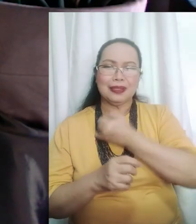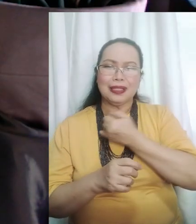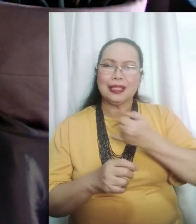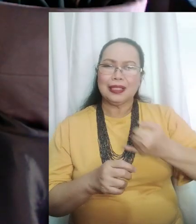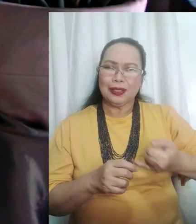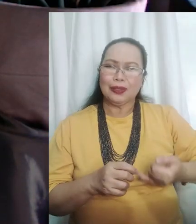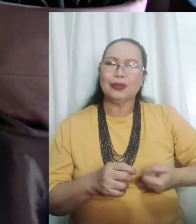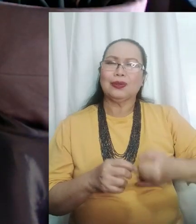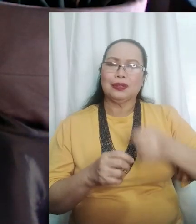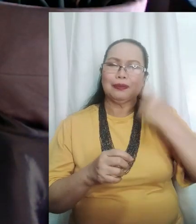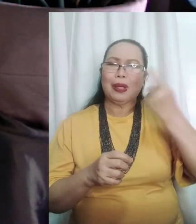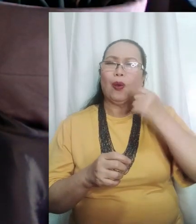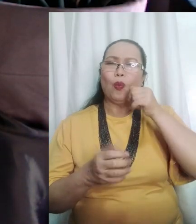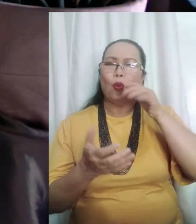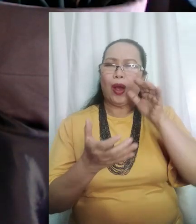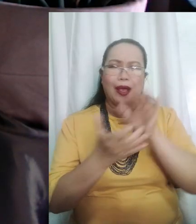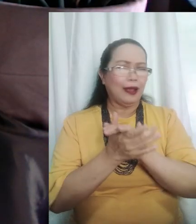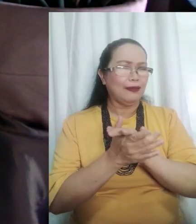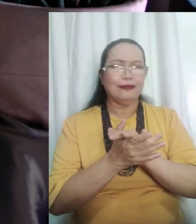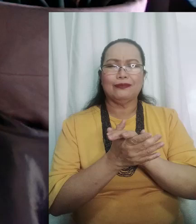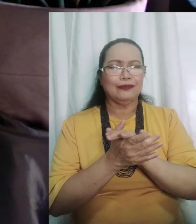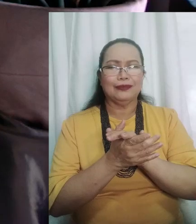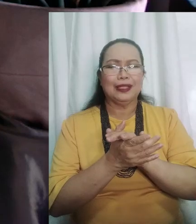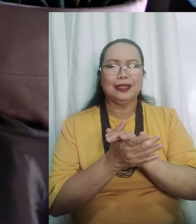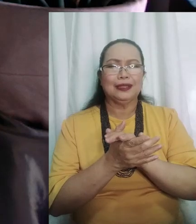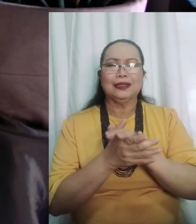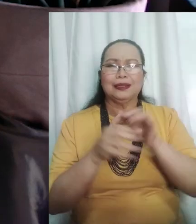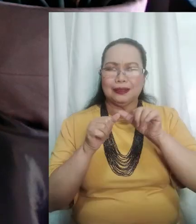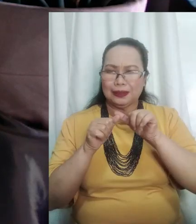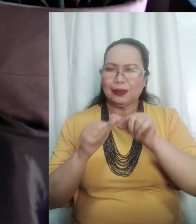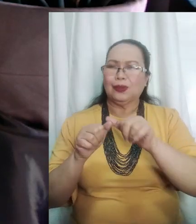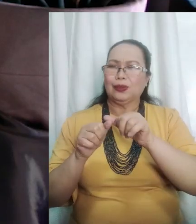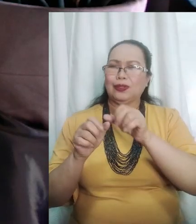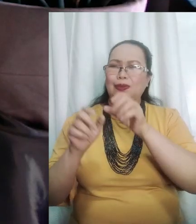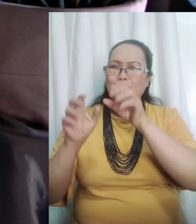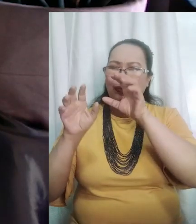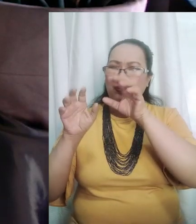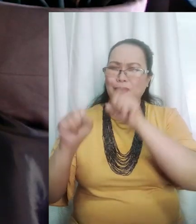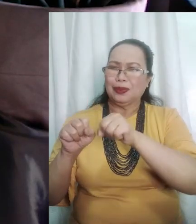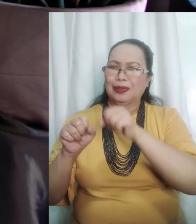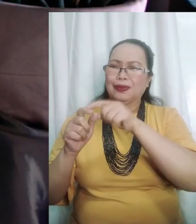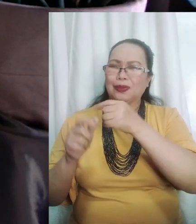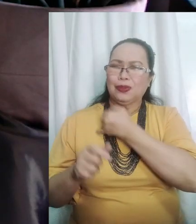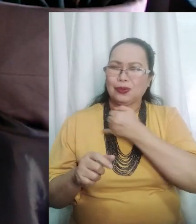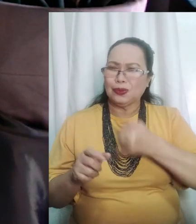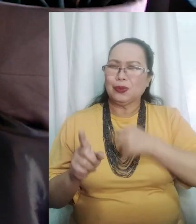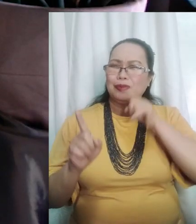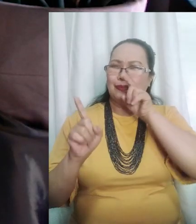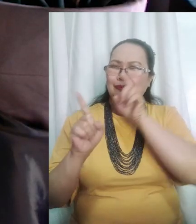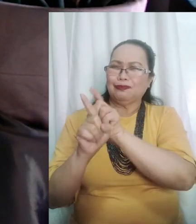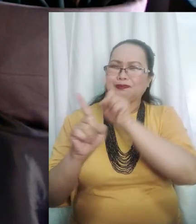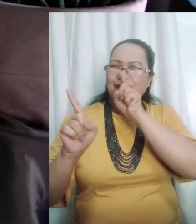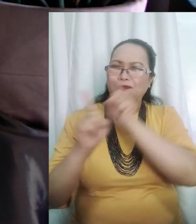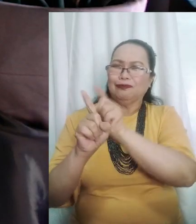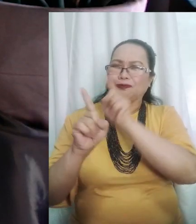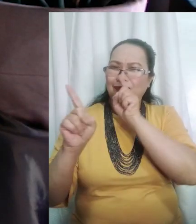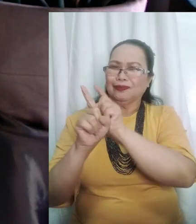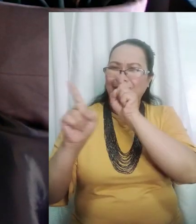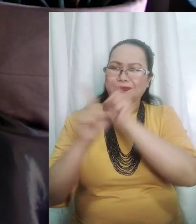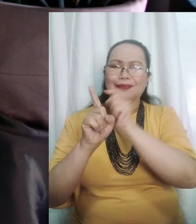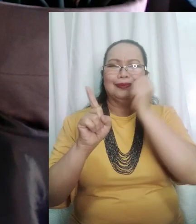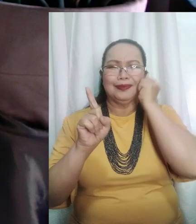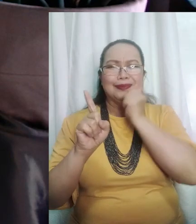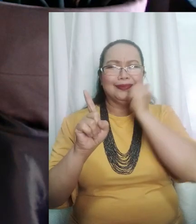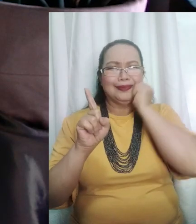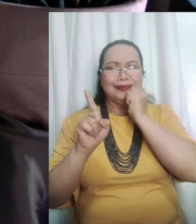day after day, he refused to go to bed with her or even to be with